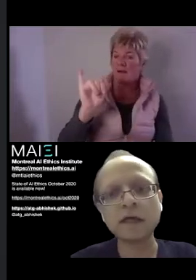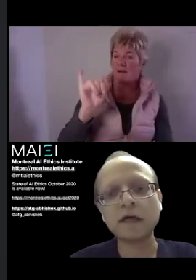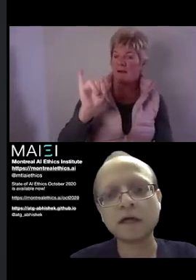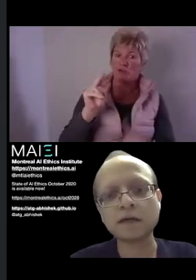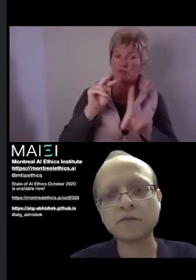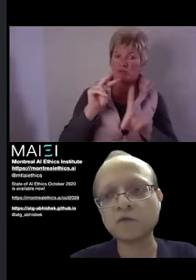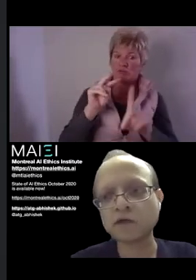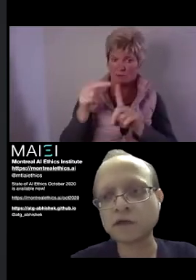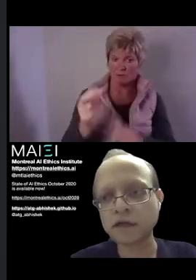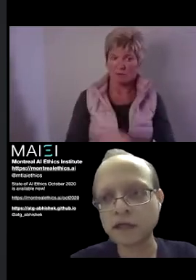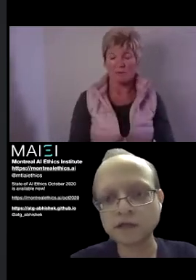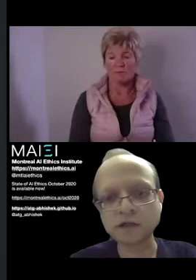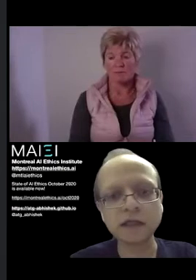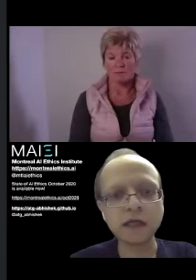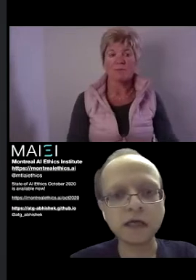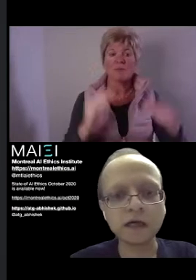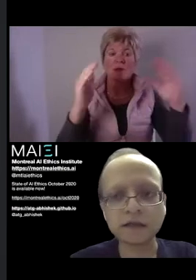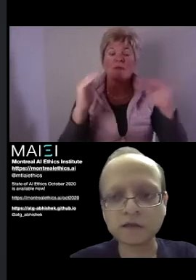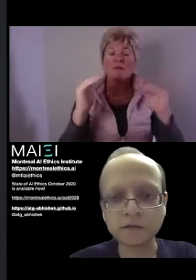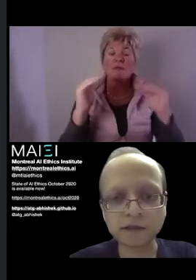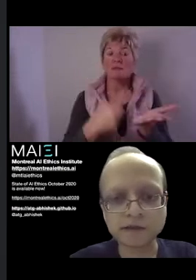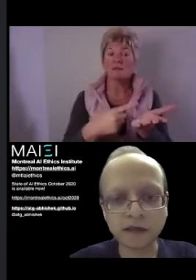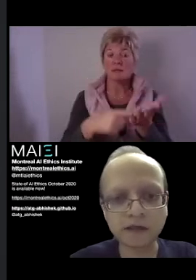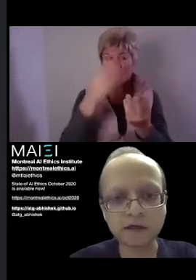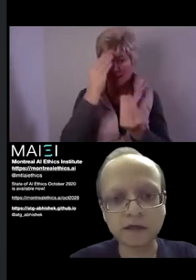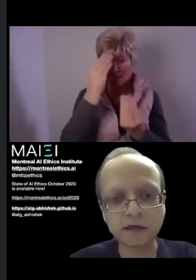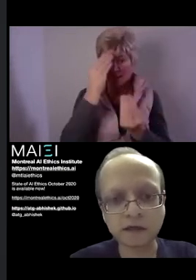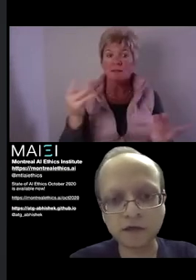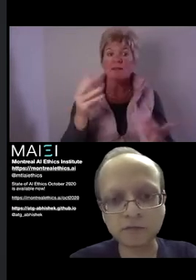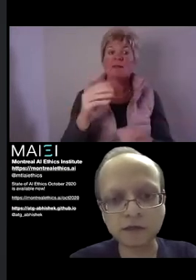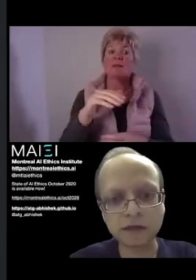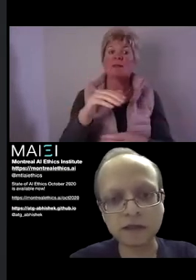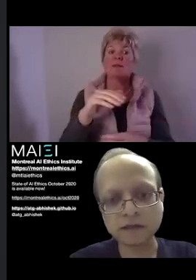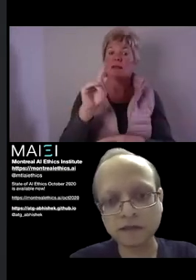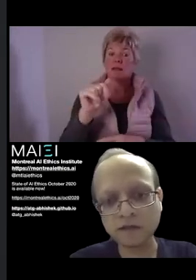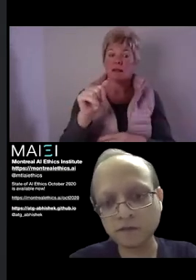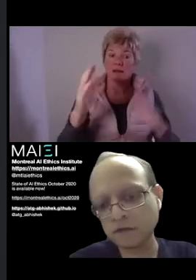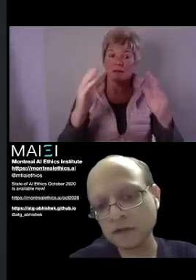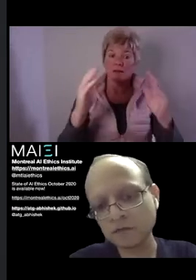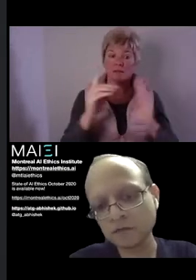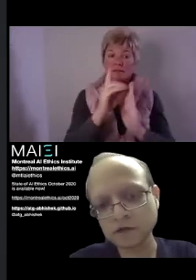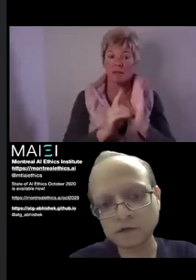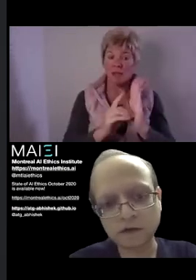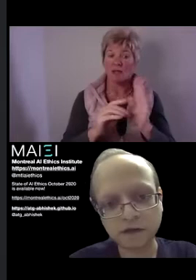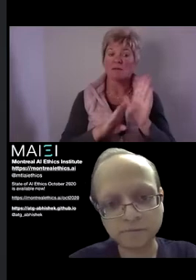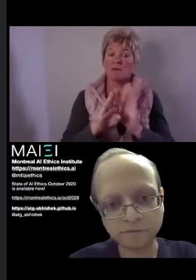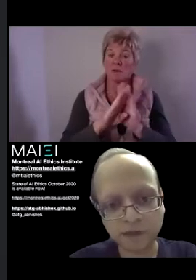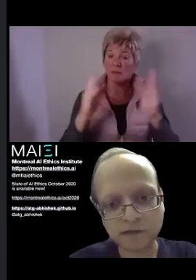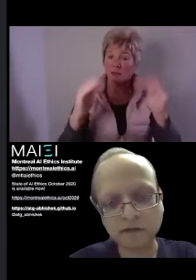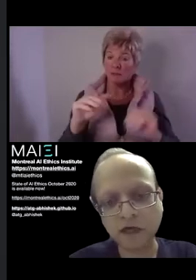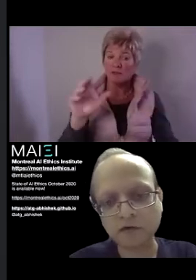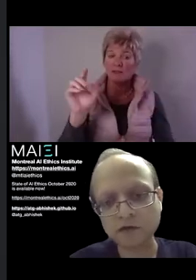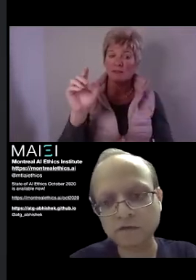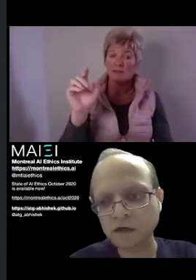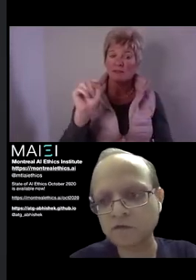standpoint, then move on to data collection, then talk about design, development, TEVV, which is